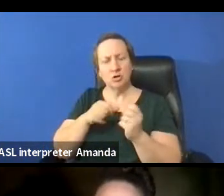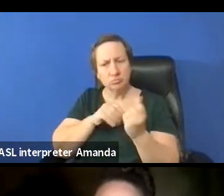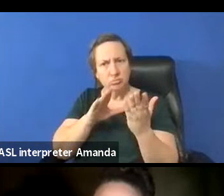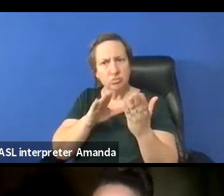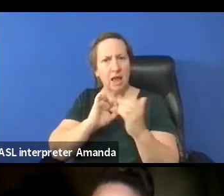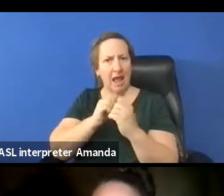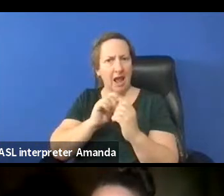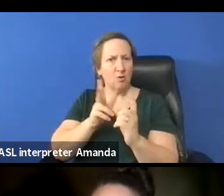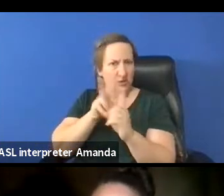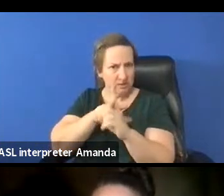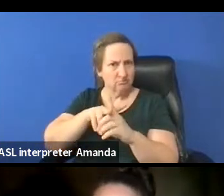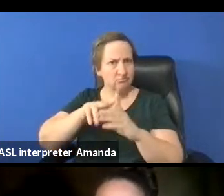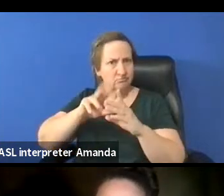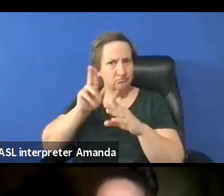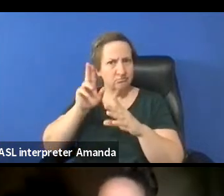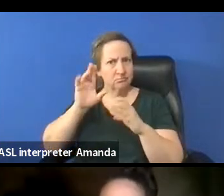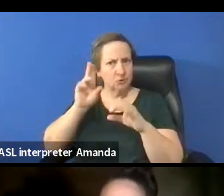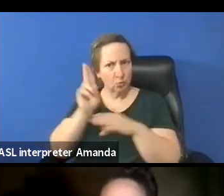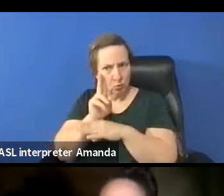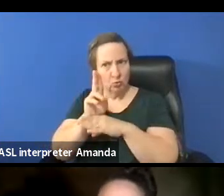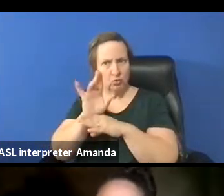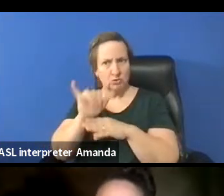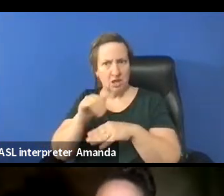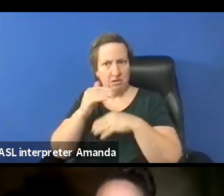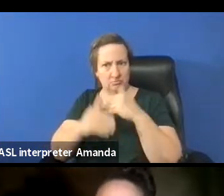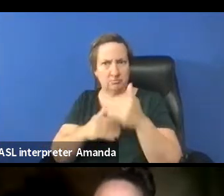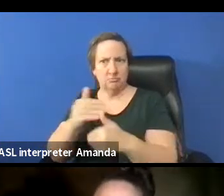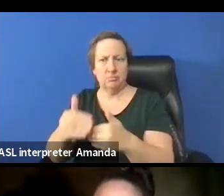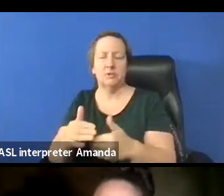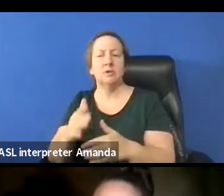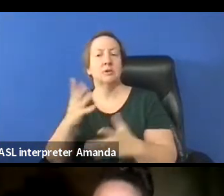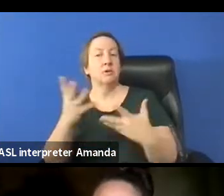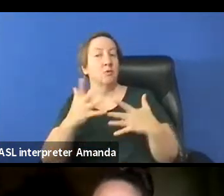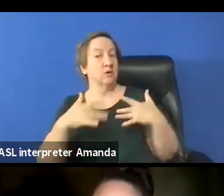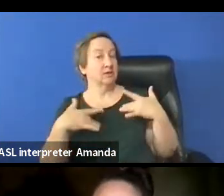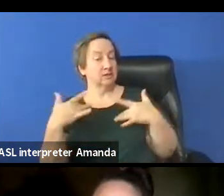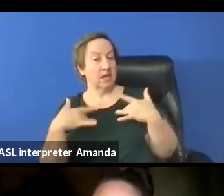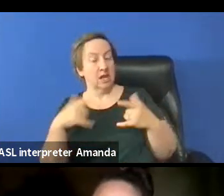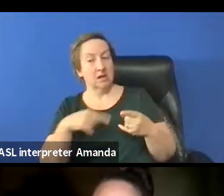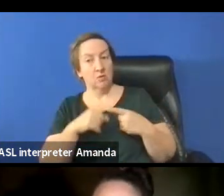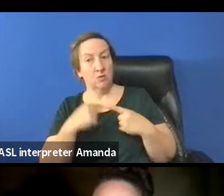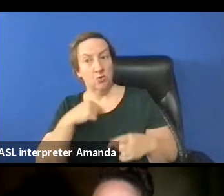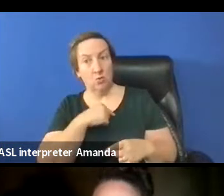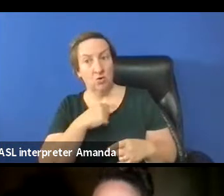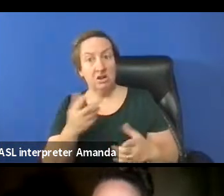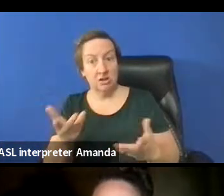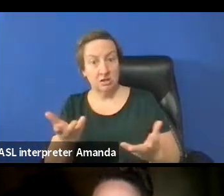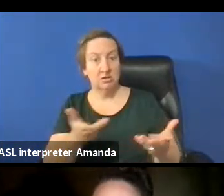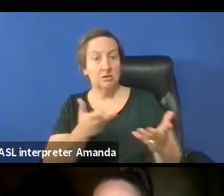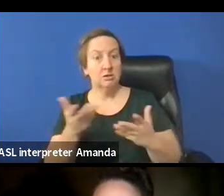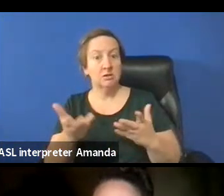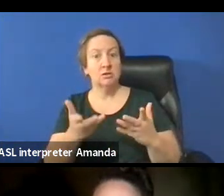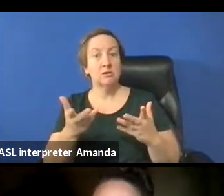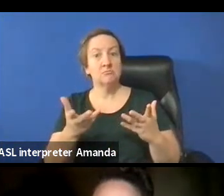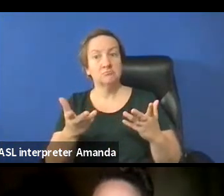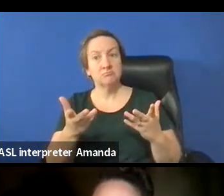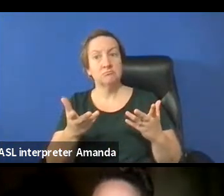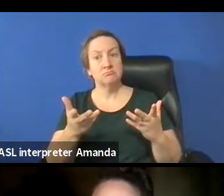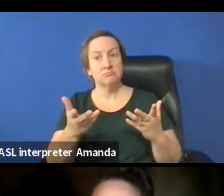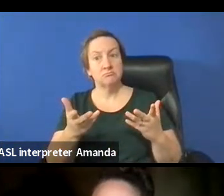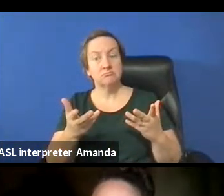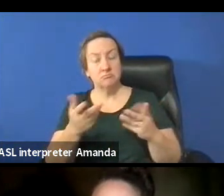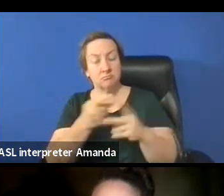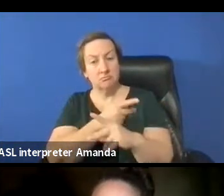implementation more concretely. Right, and the exciting piece is once we do sort of conclude in terms